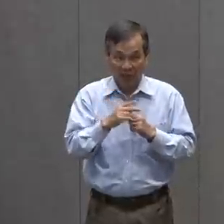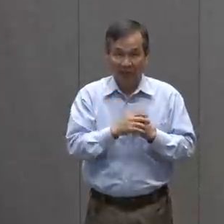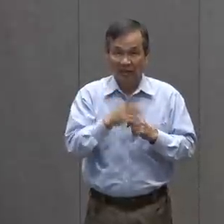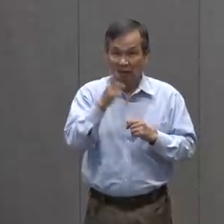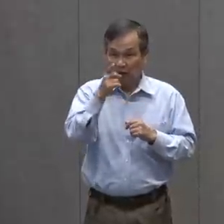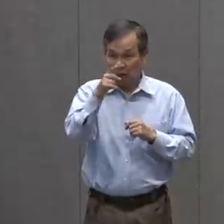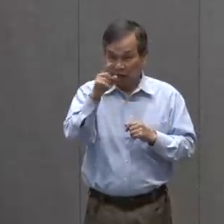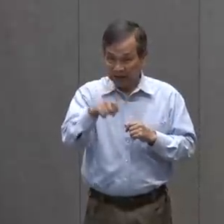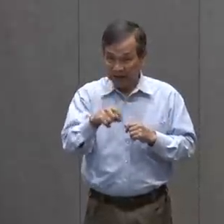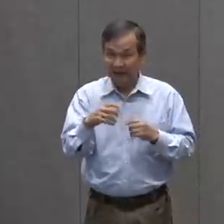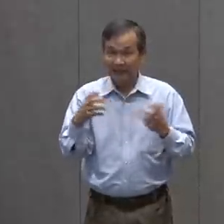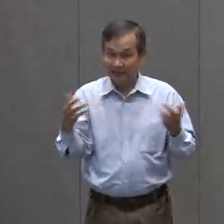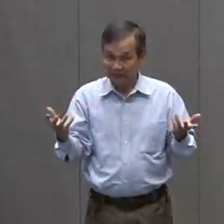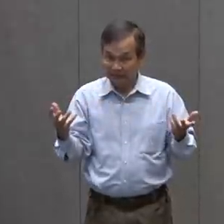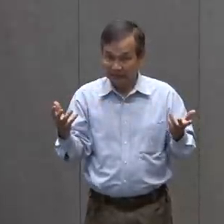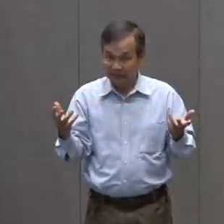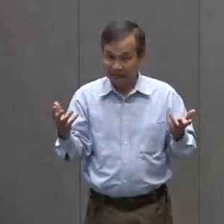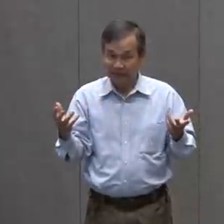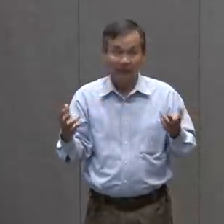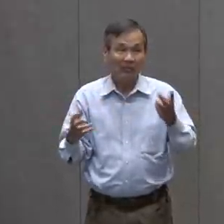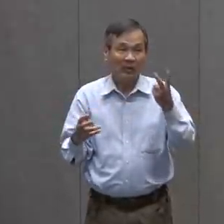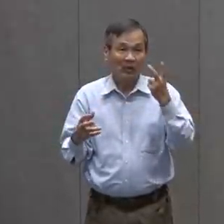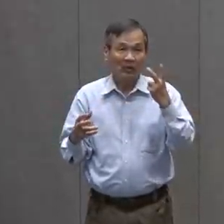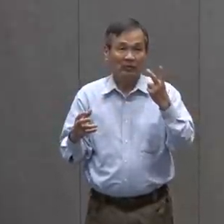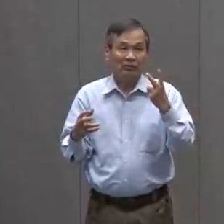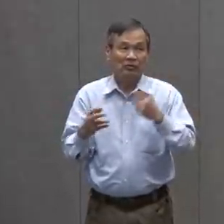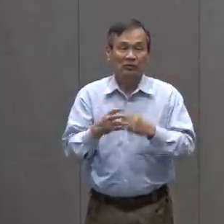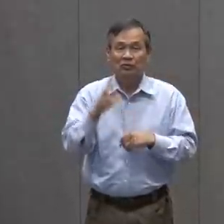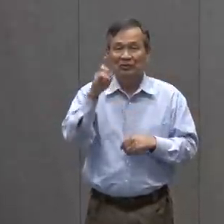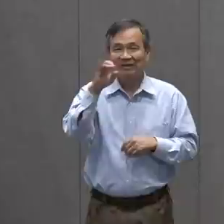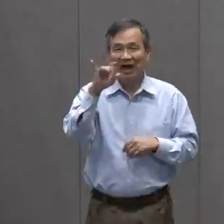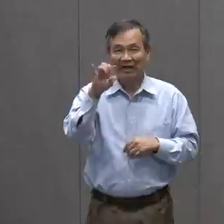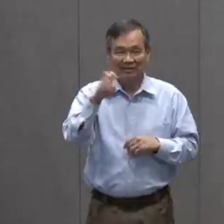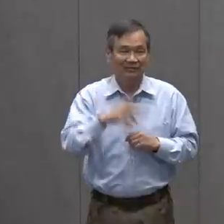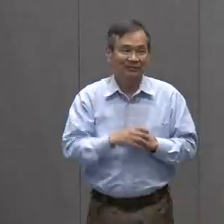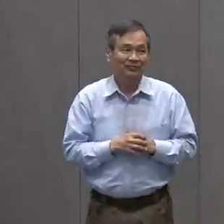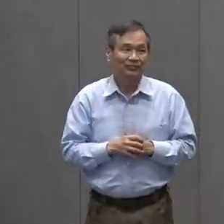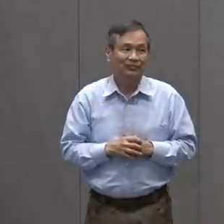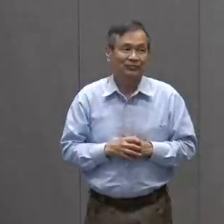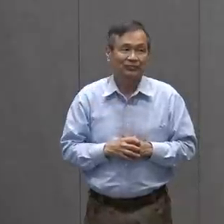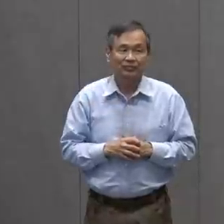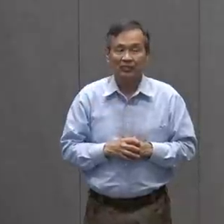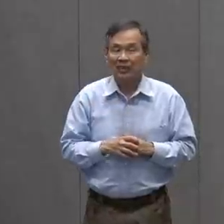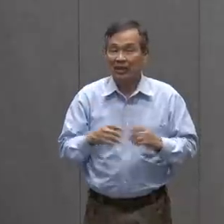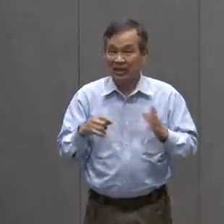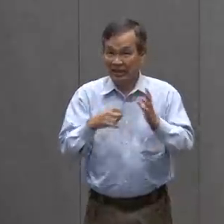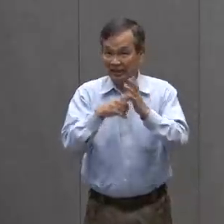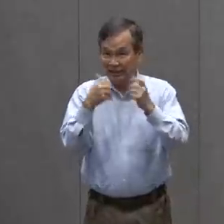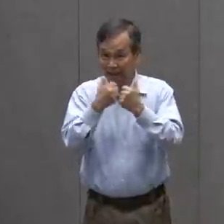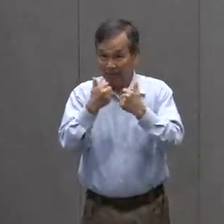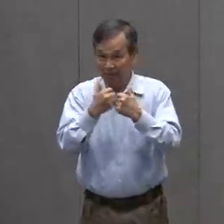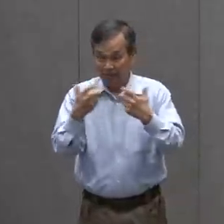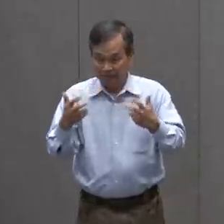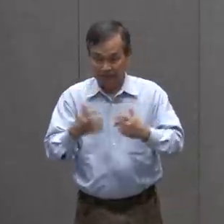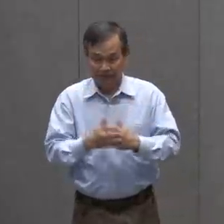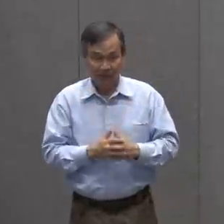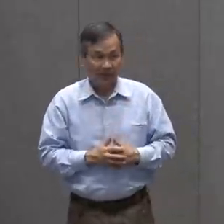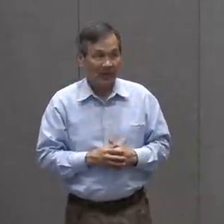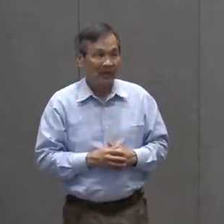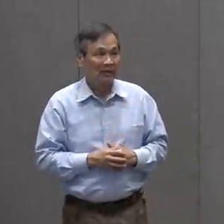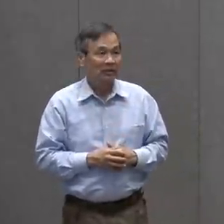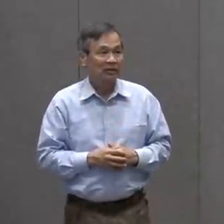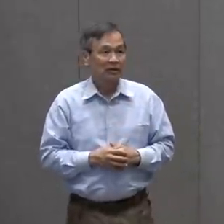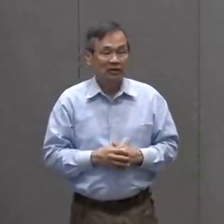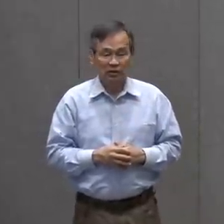you will also need two dice. So what this one is you're going to have to go ahead